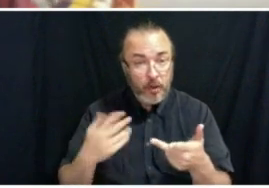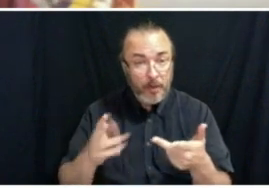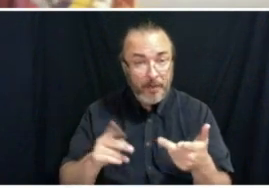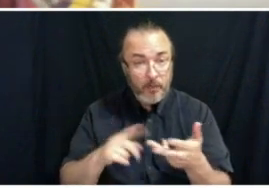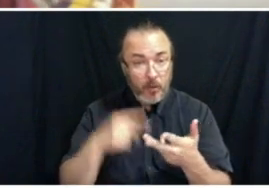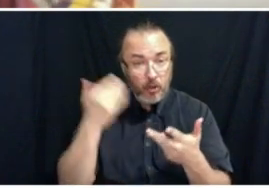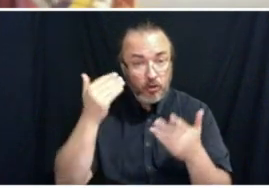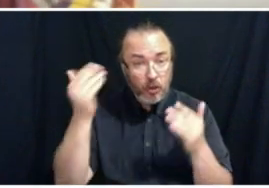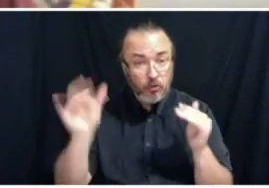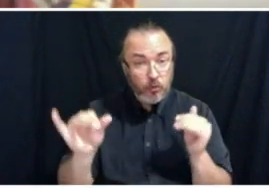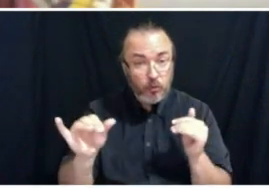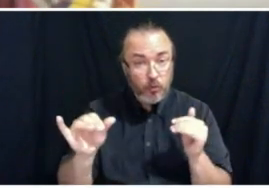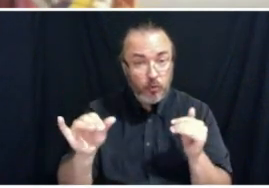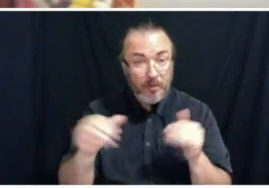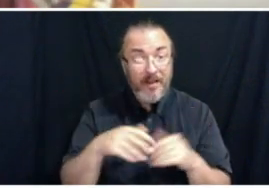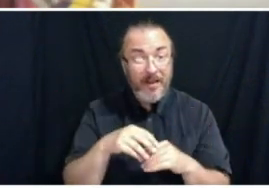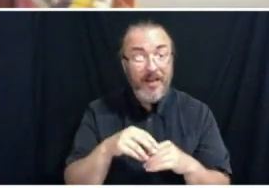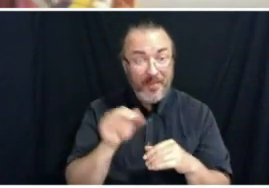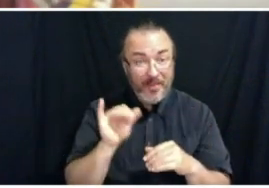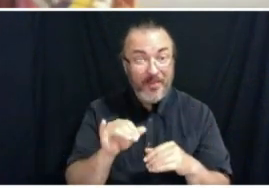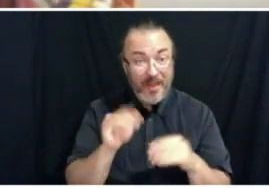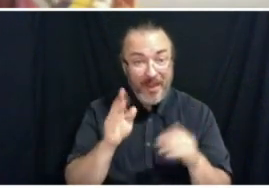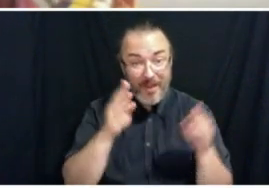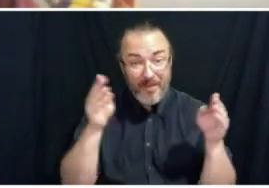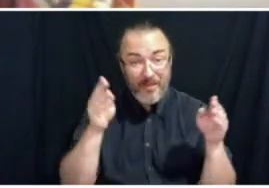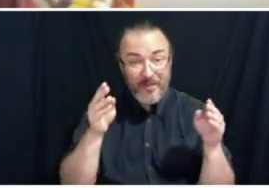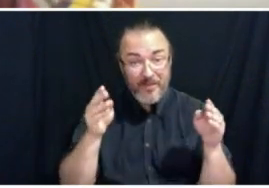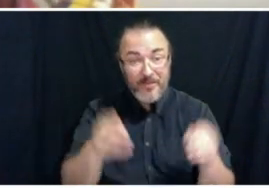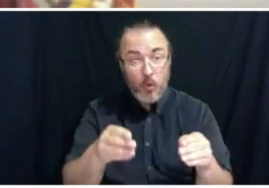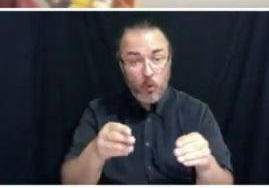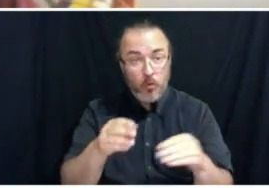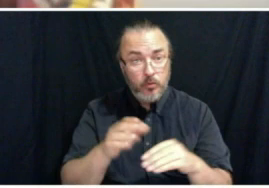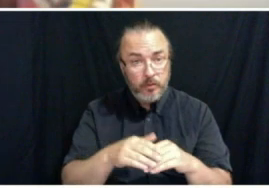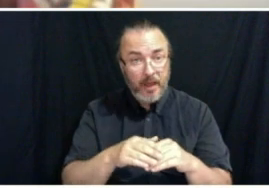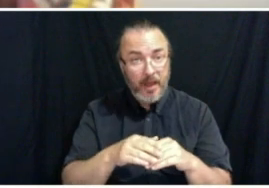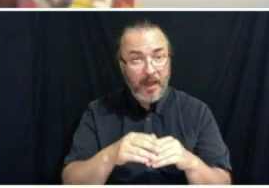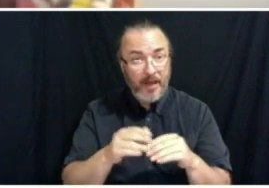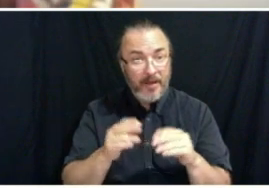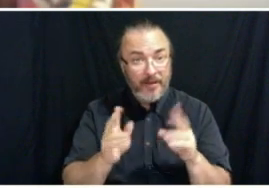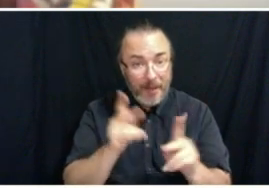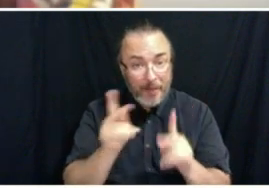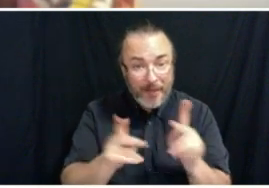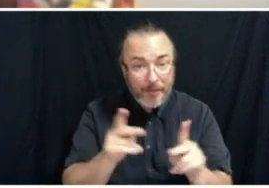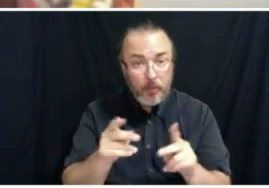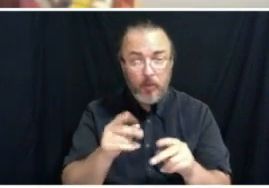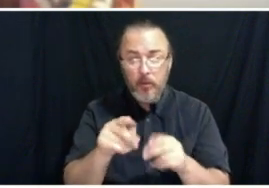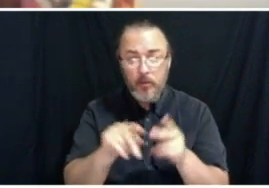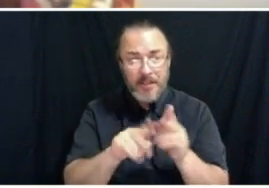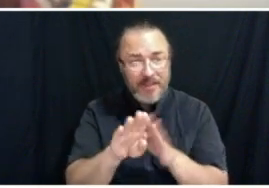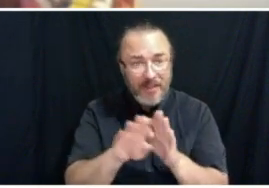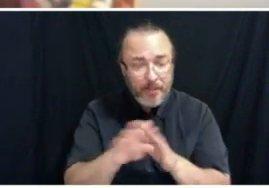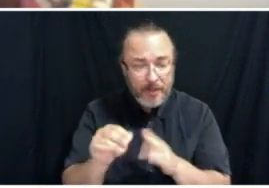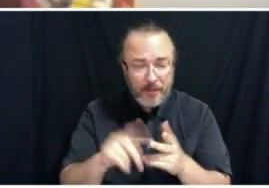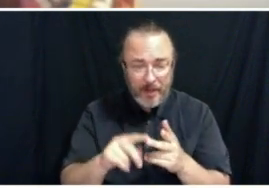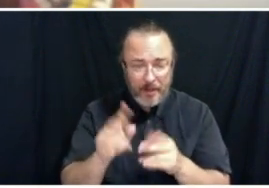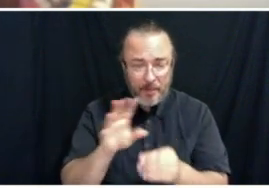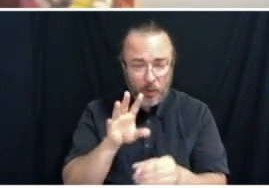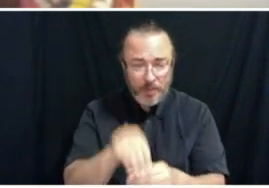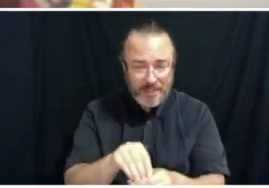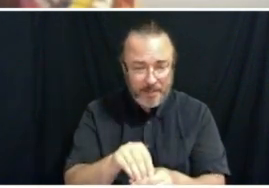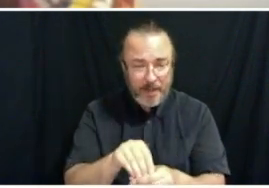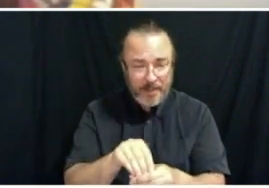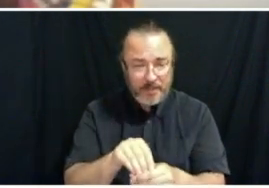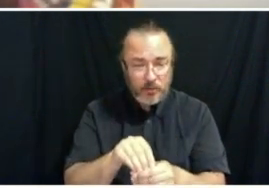This pertinence is centered in driving all people towards integral development and participation in a discrimination